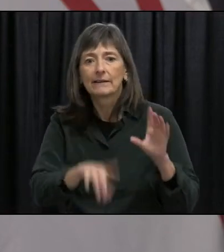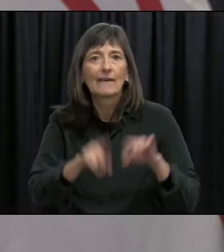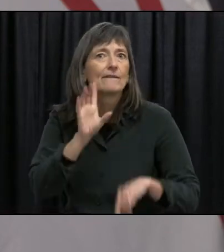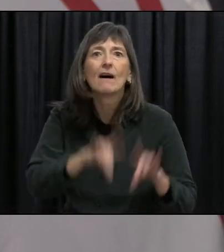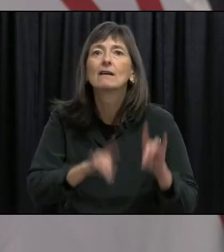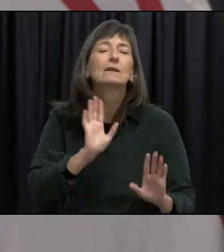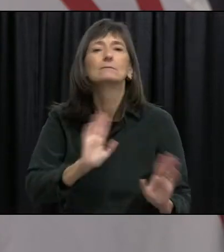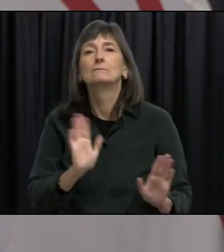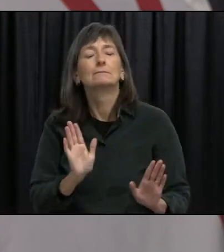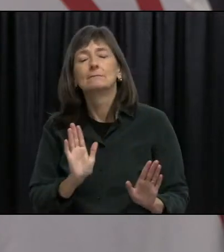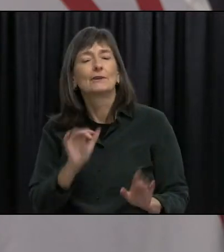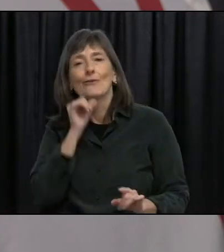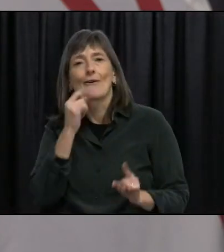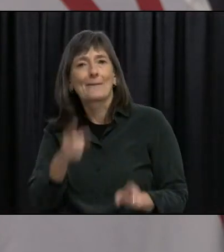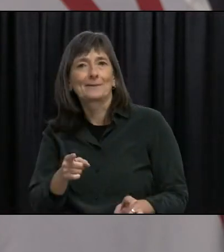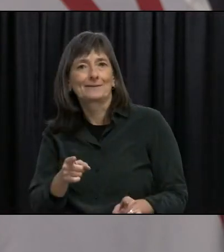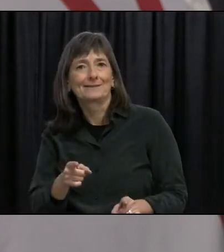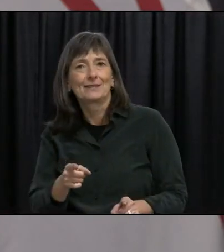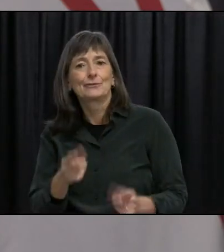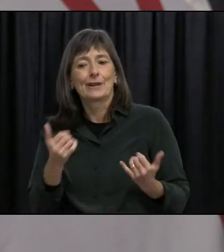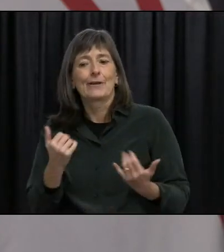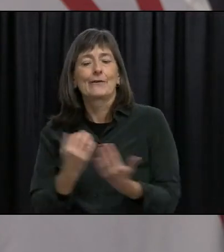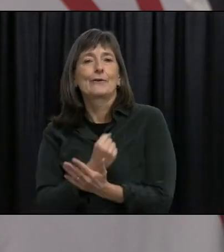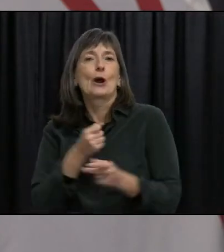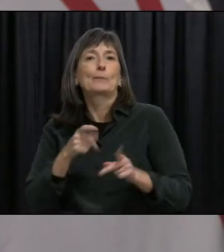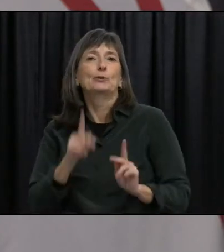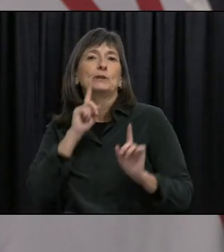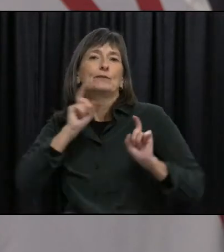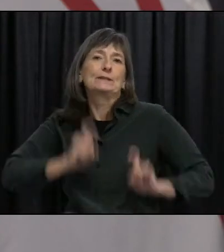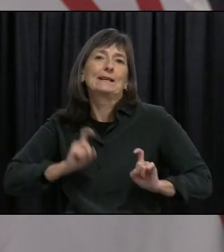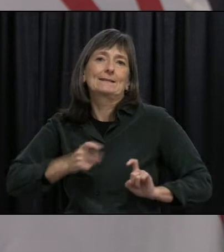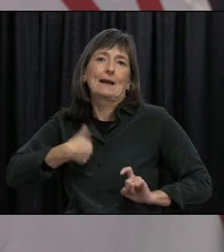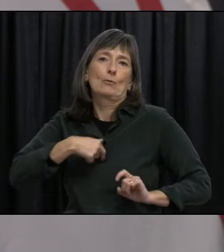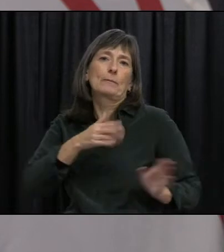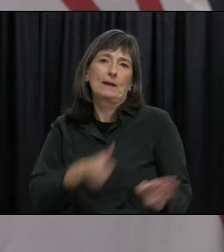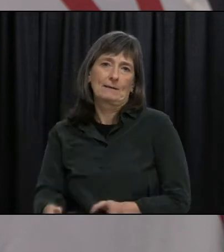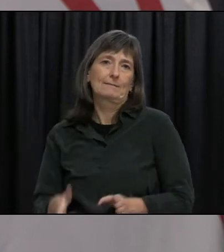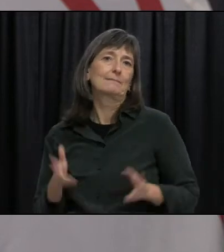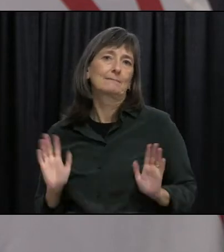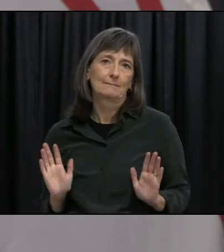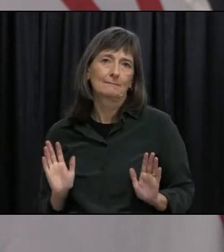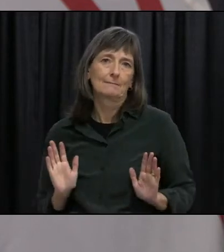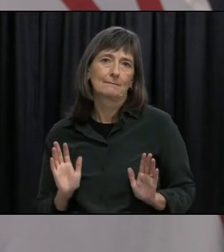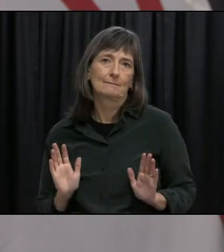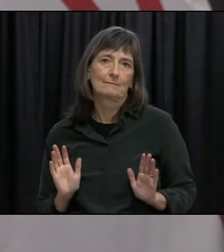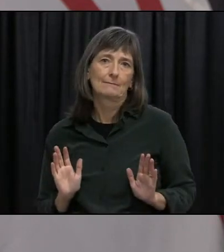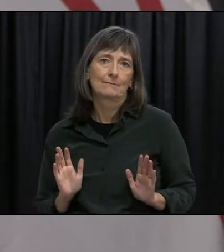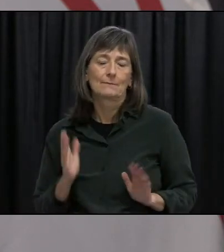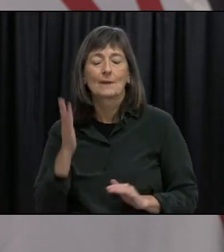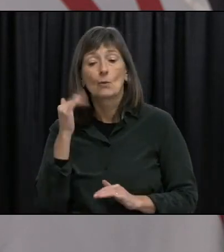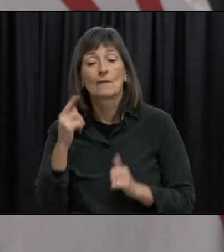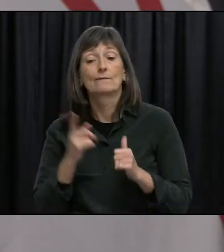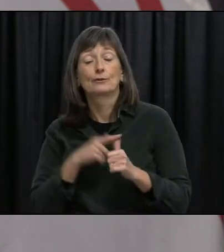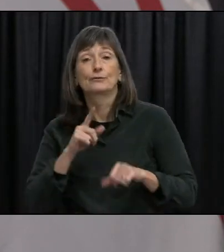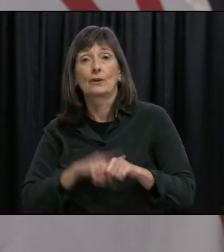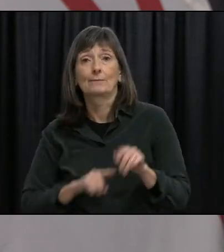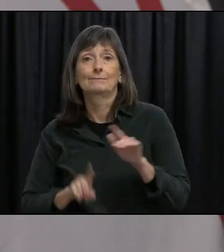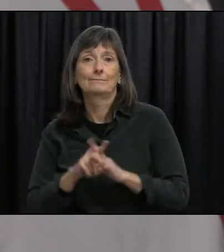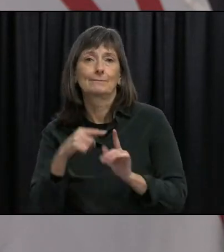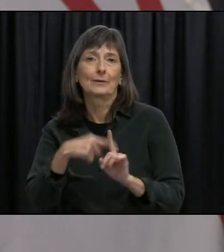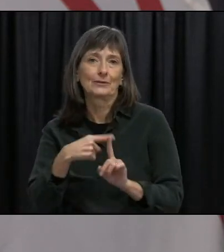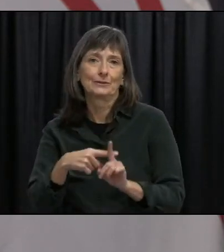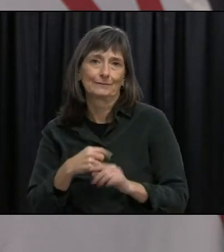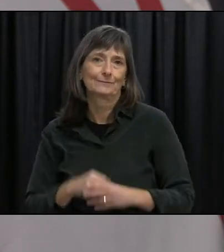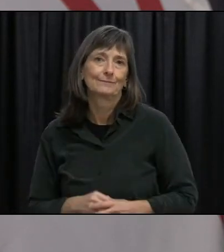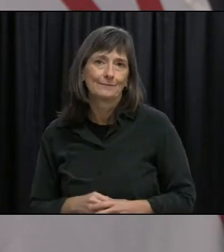which is the first time that we've seen a case in a school, to ensure